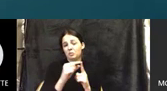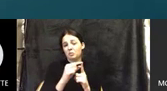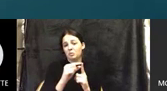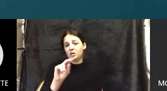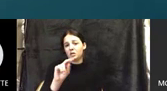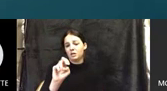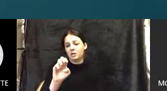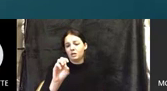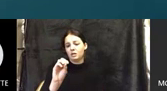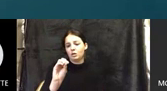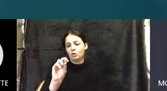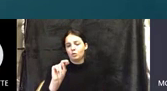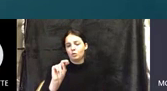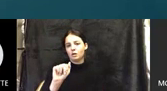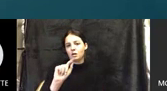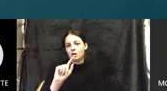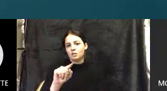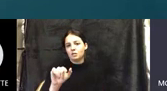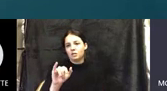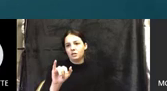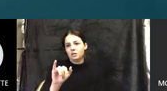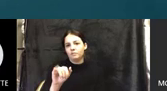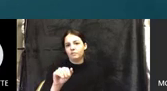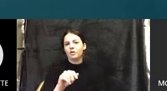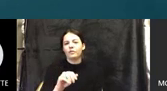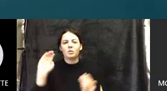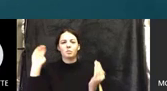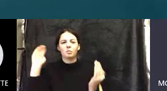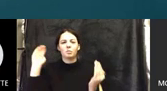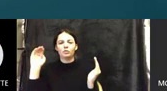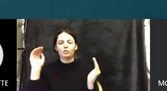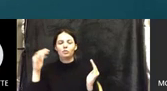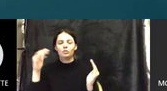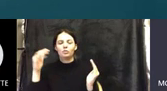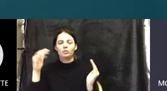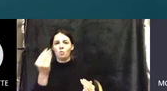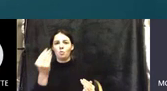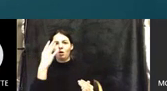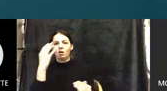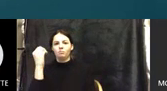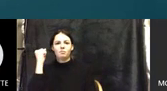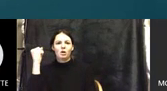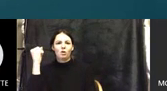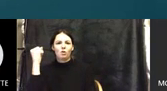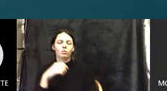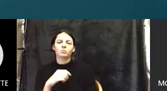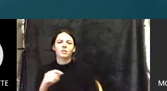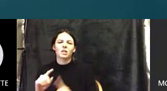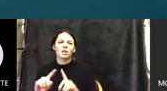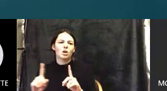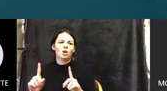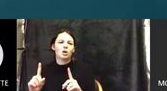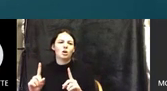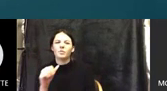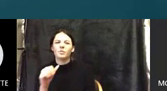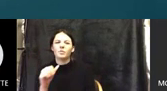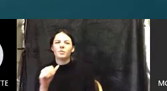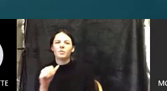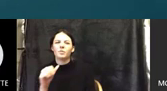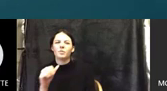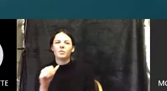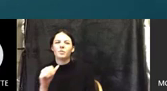white supremacists, or they're never called white thugs. These are great examples.